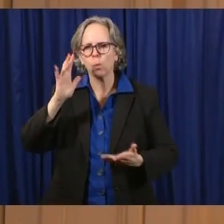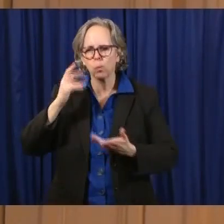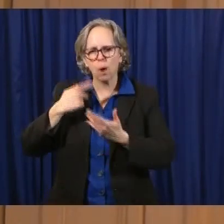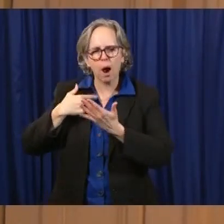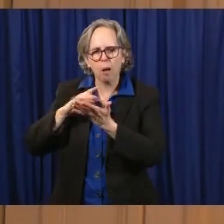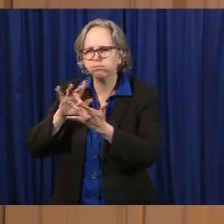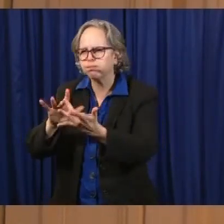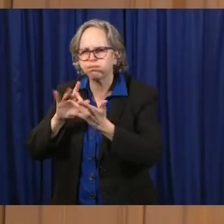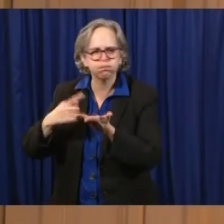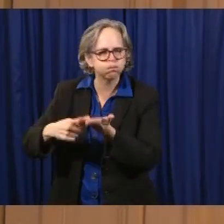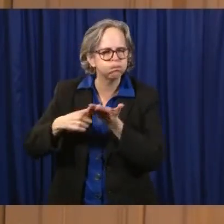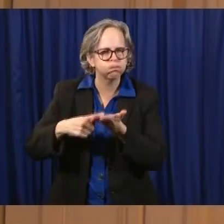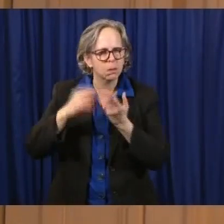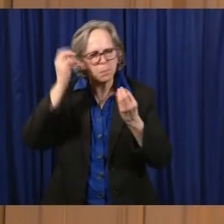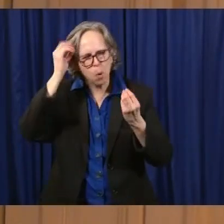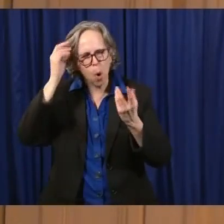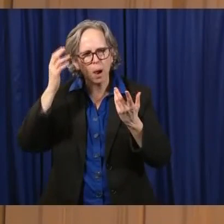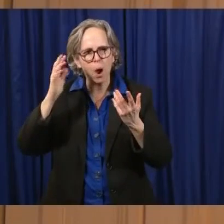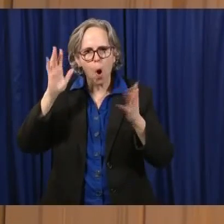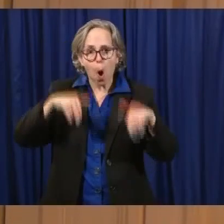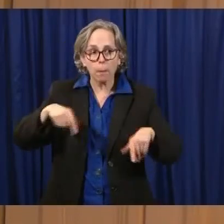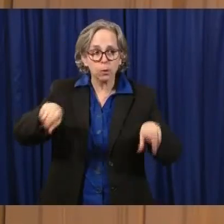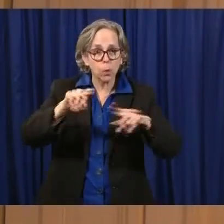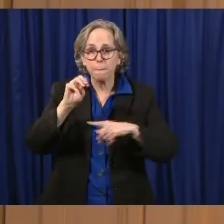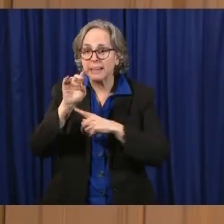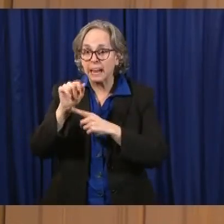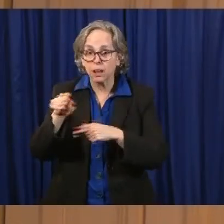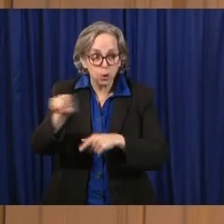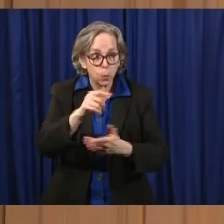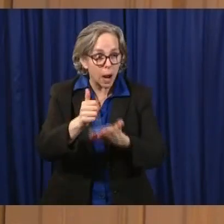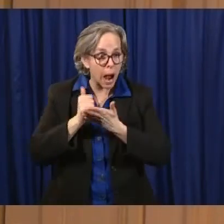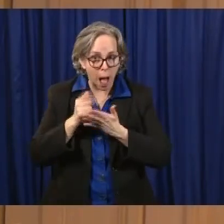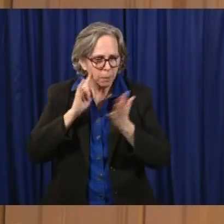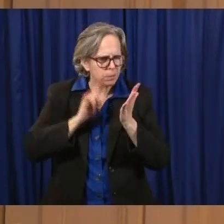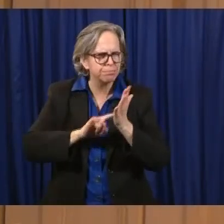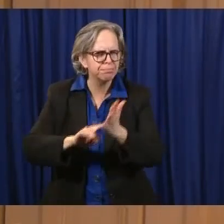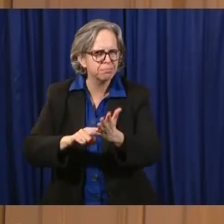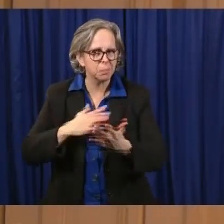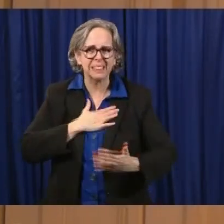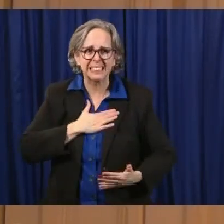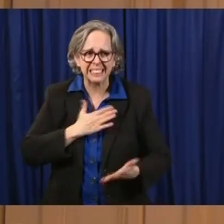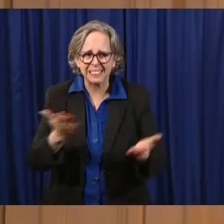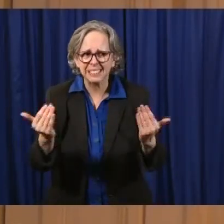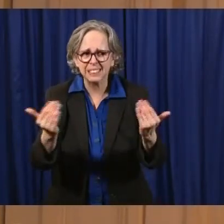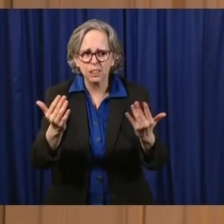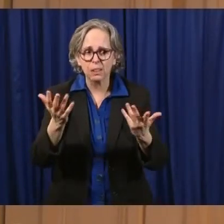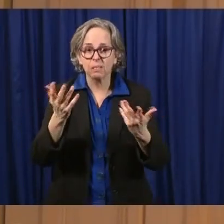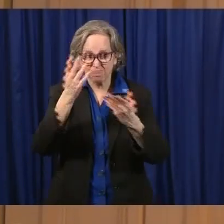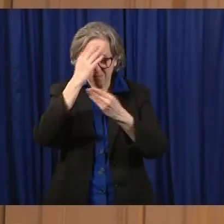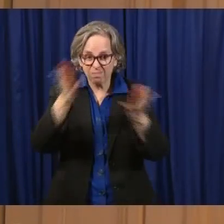and I hope the media will help me explore it. But I just want to say to you at home,